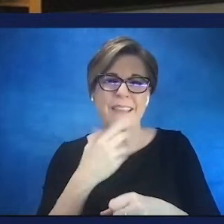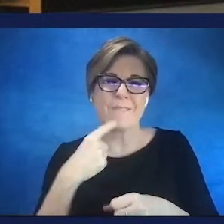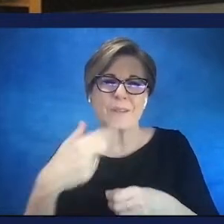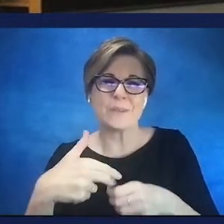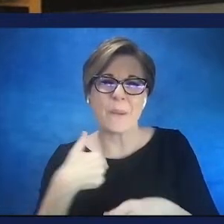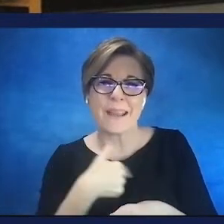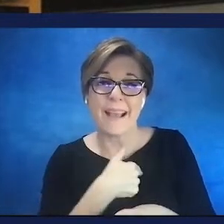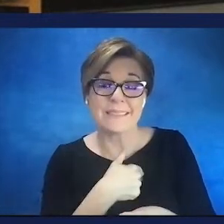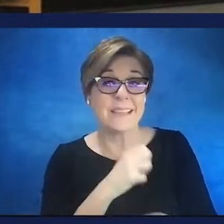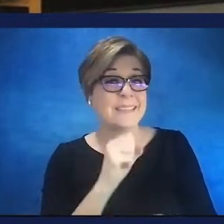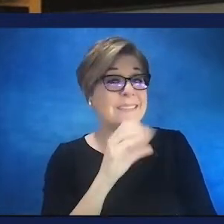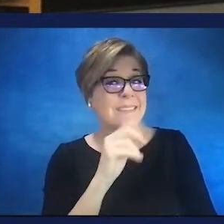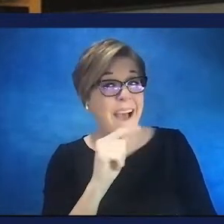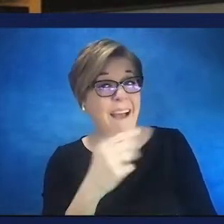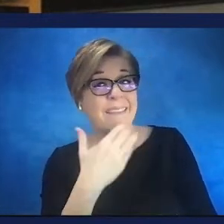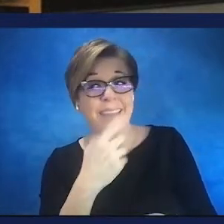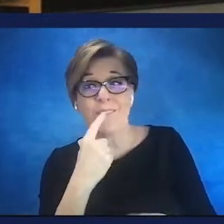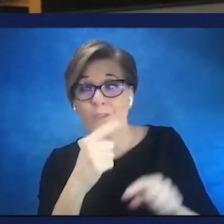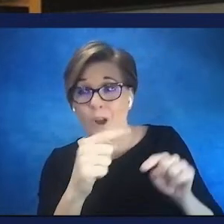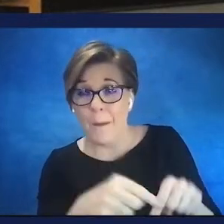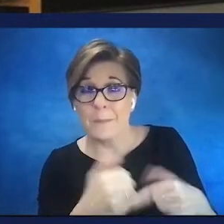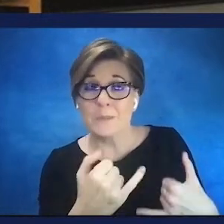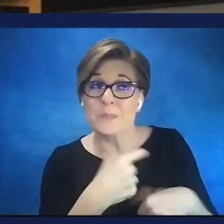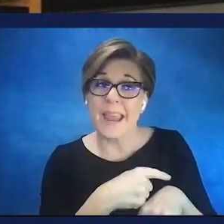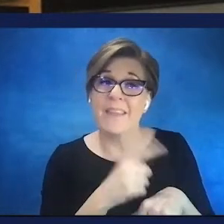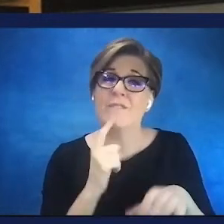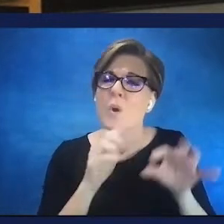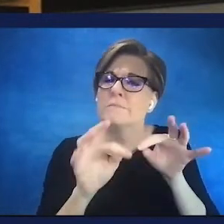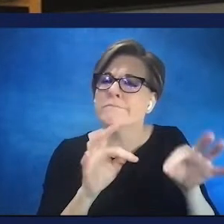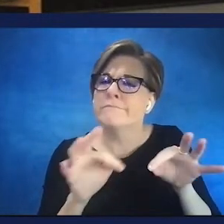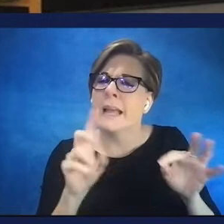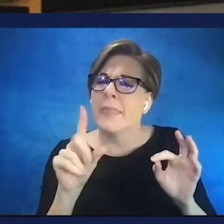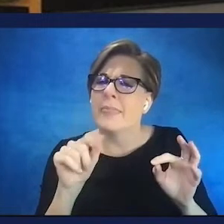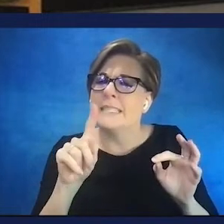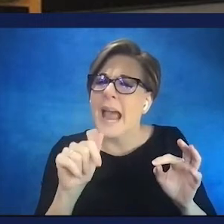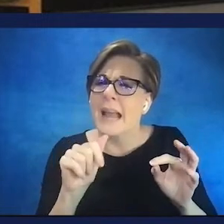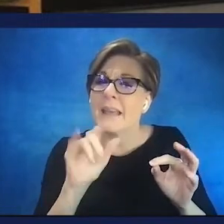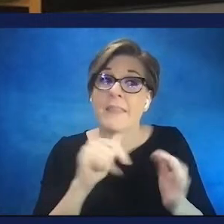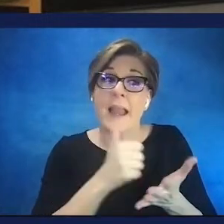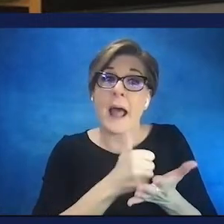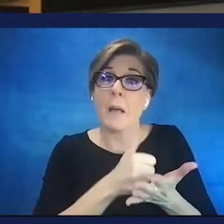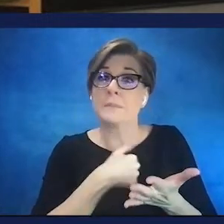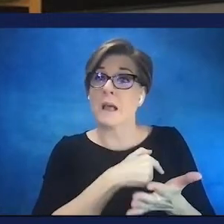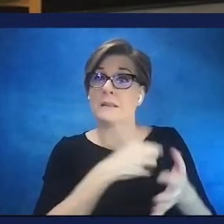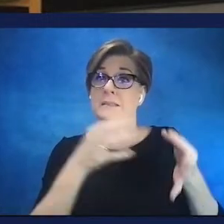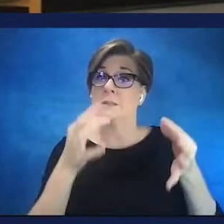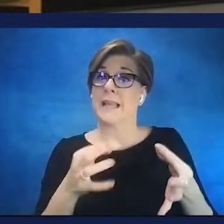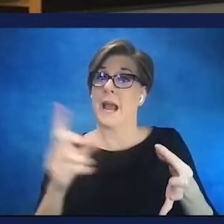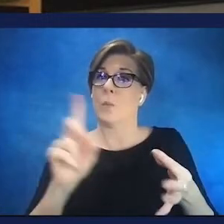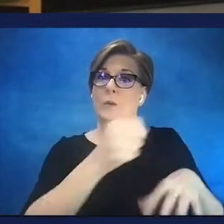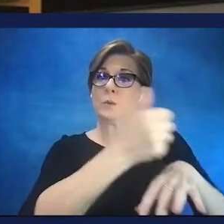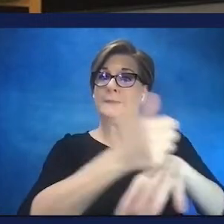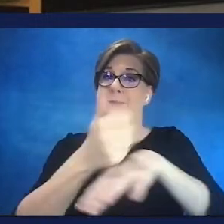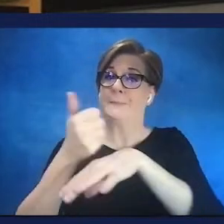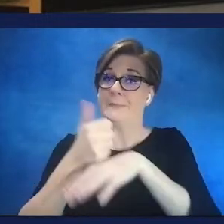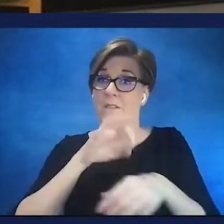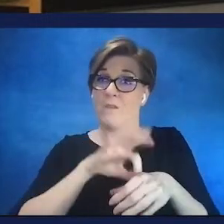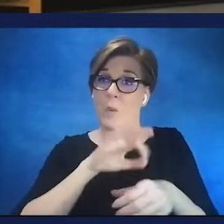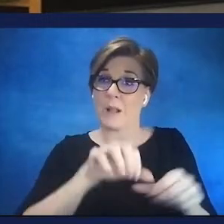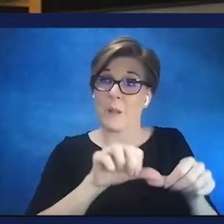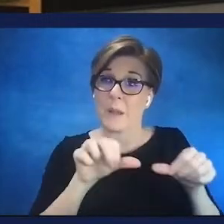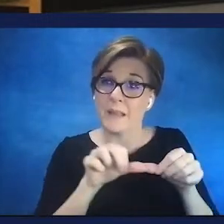Yes. Scott, thank you for your time today. Thank you for talking about all the data that goes into where we locate our